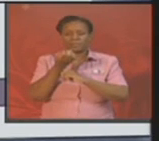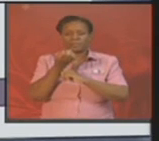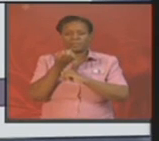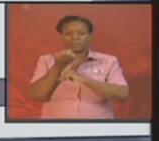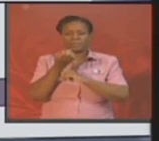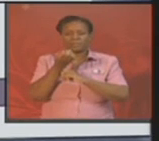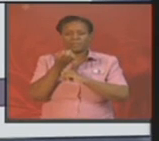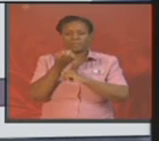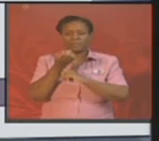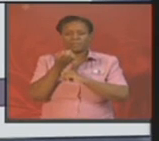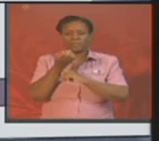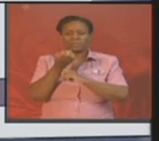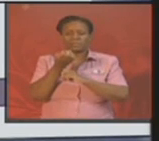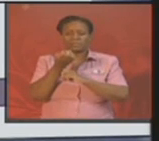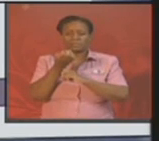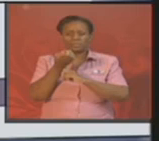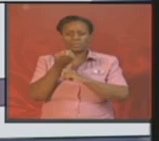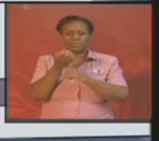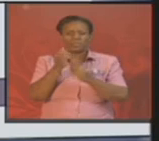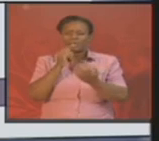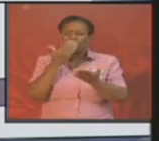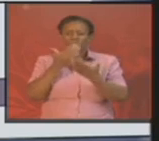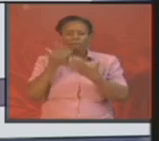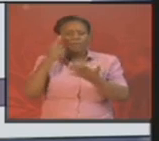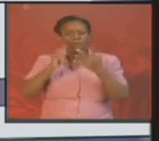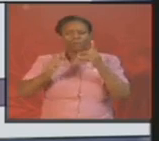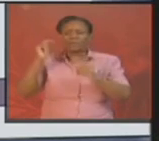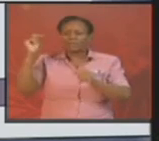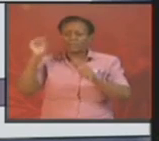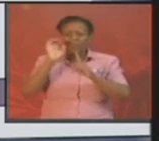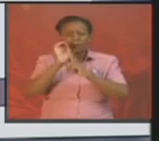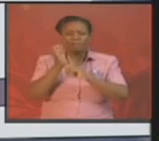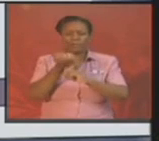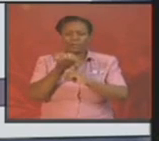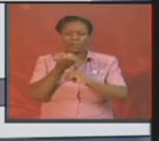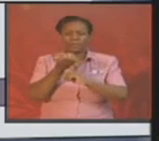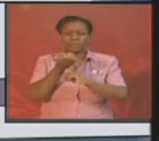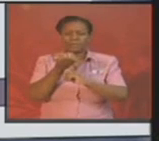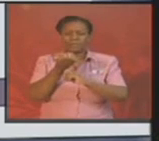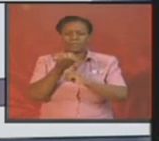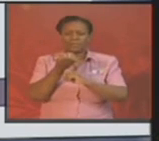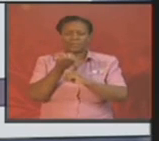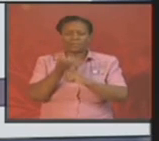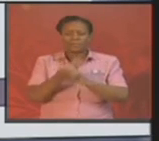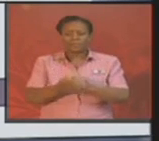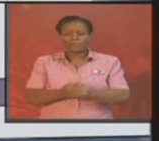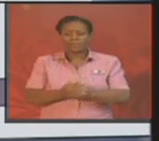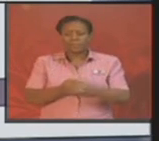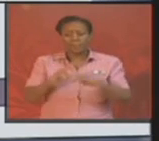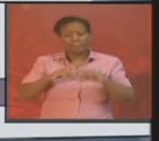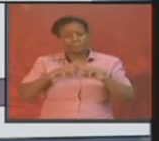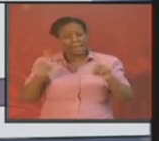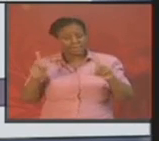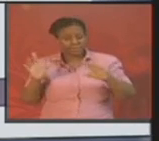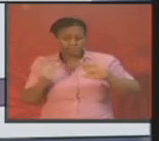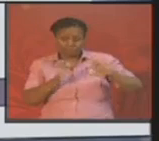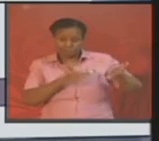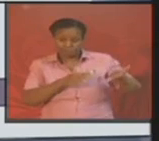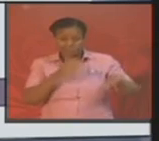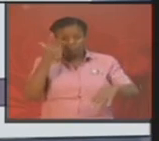that was not meant for Trinidad and Tobago. With respect to vaccines, we haven't had an